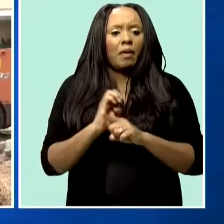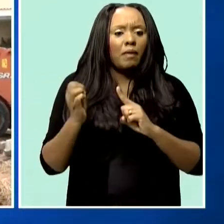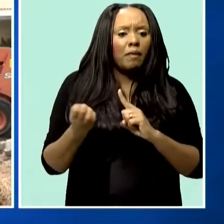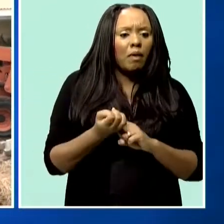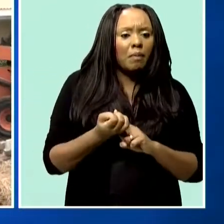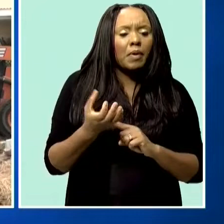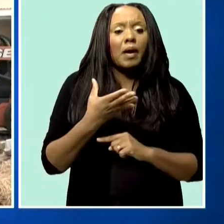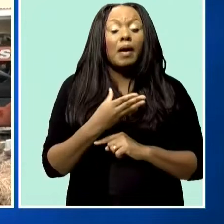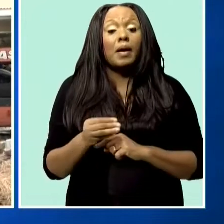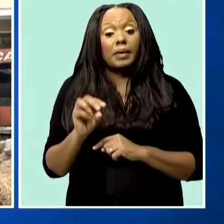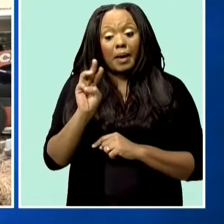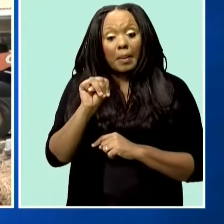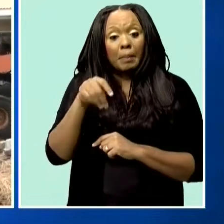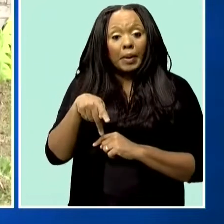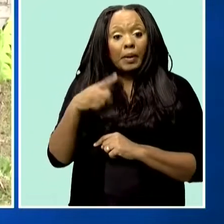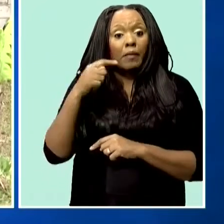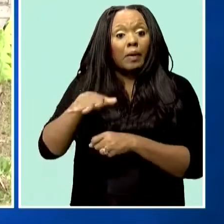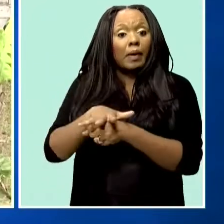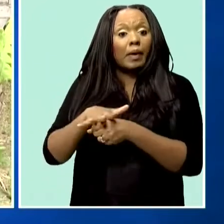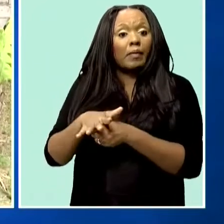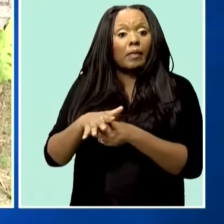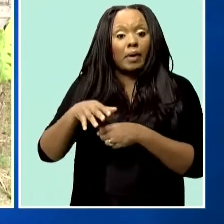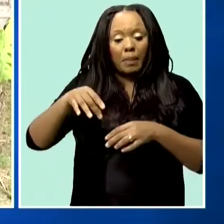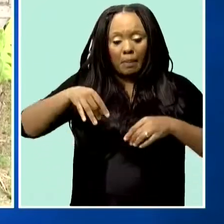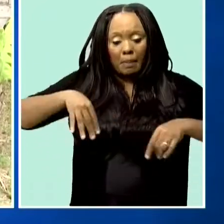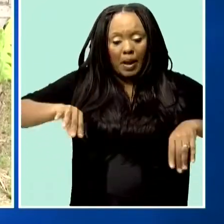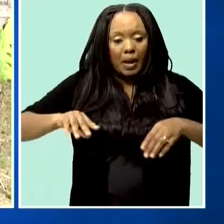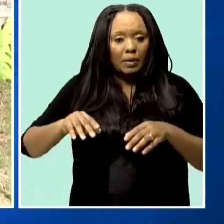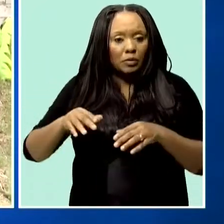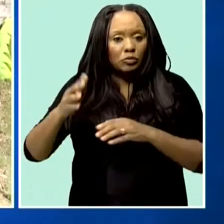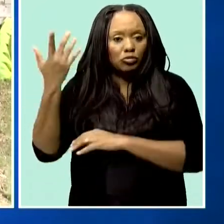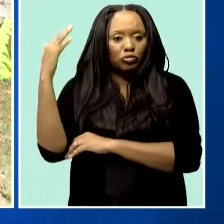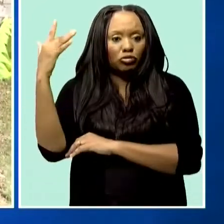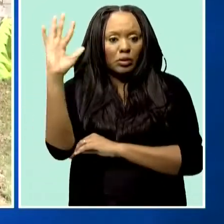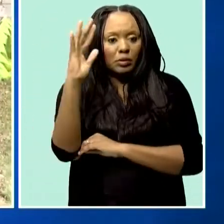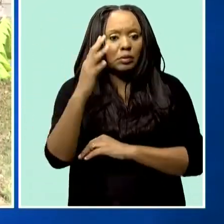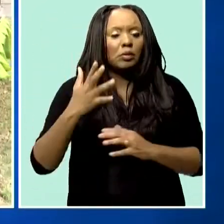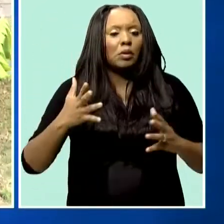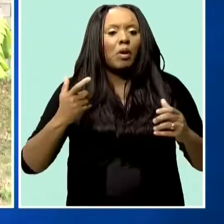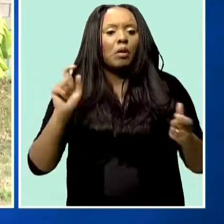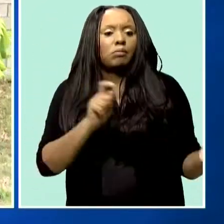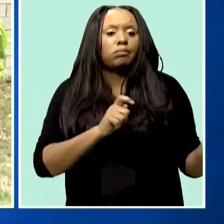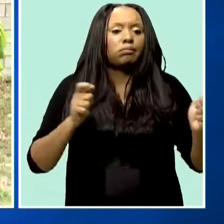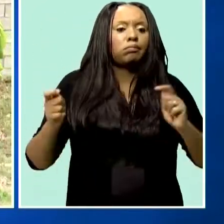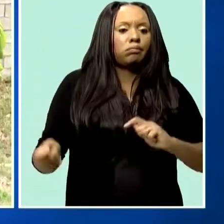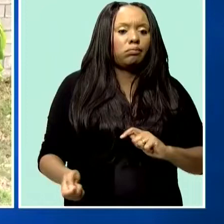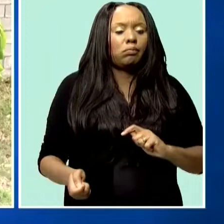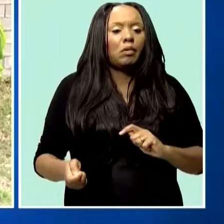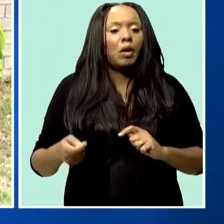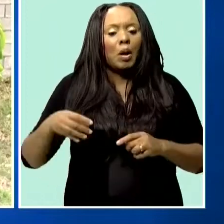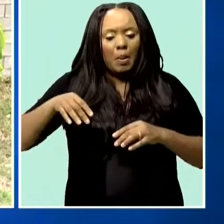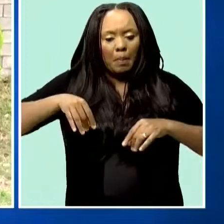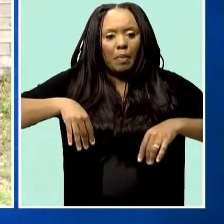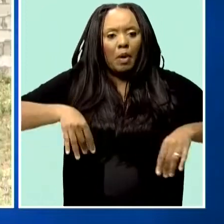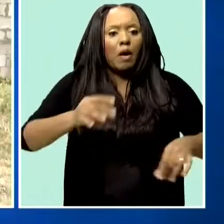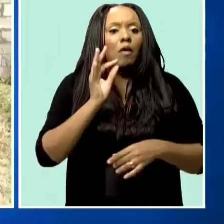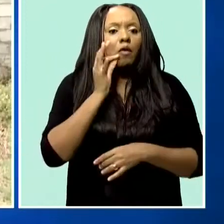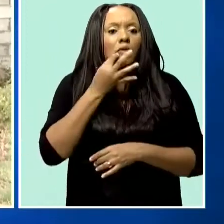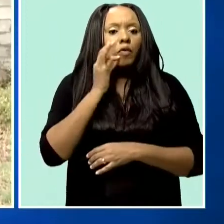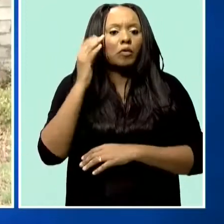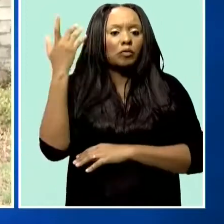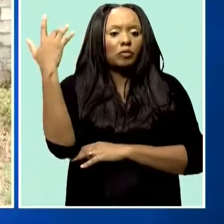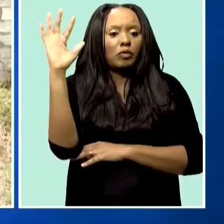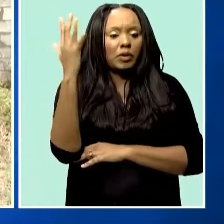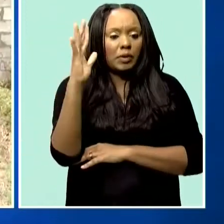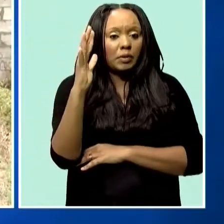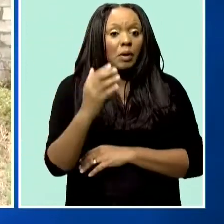tree. The majority of trees planted will be fruit trees to transform the eyesore, which resident Marcia Robinson says